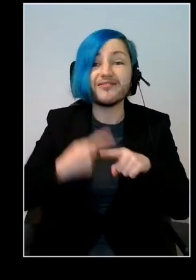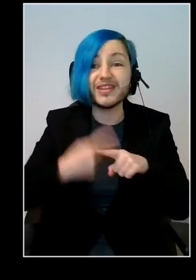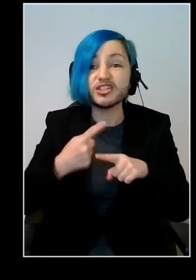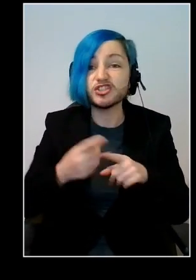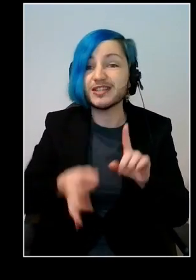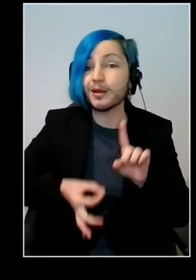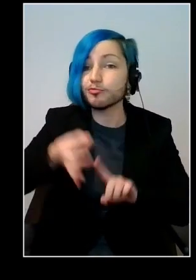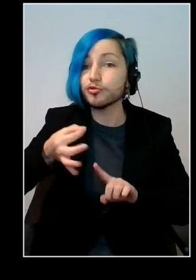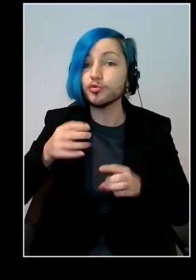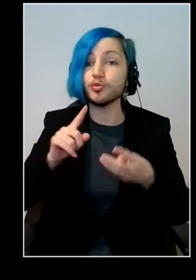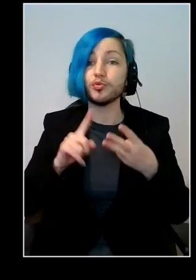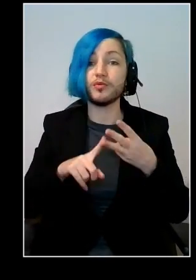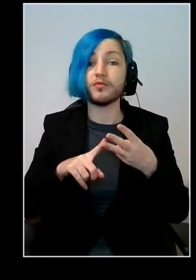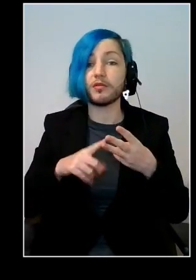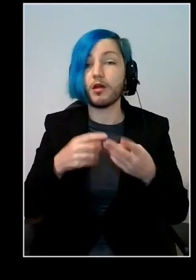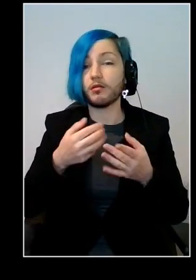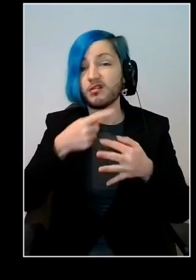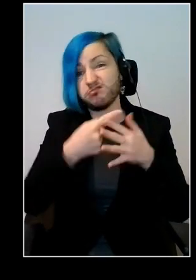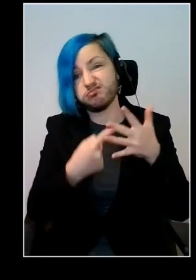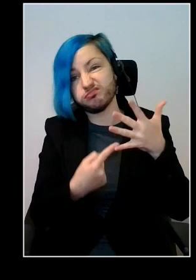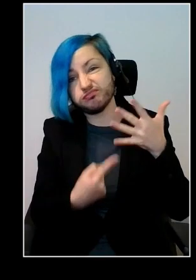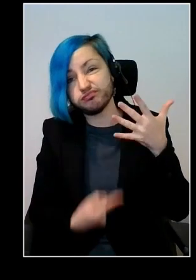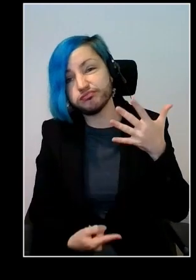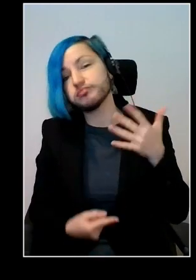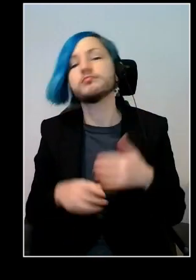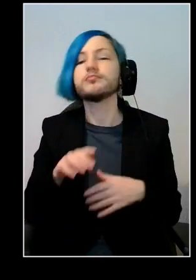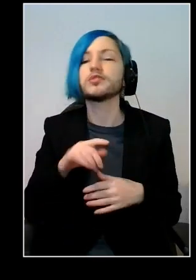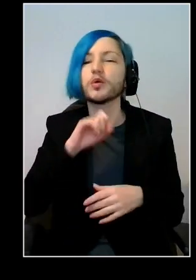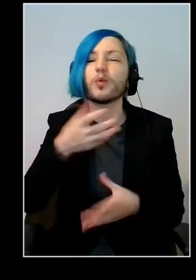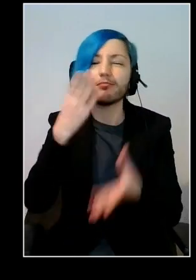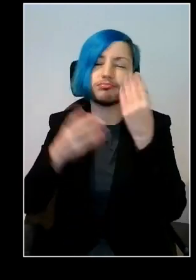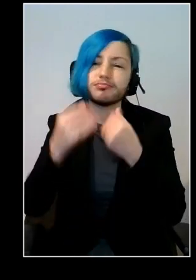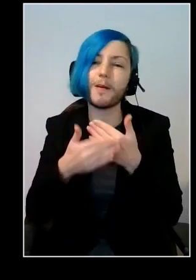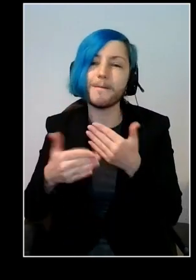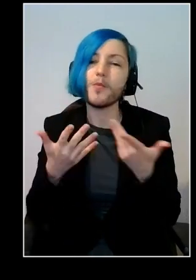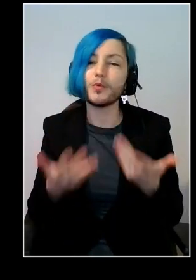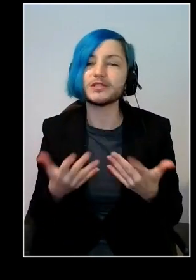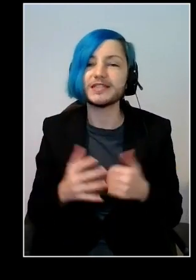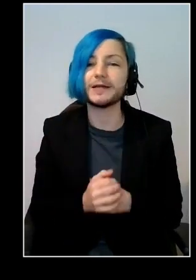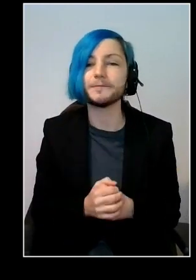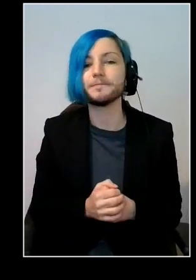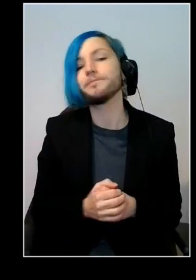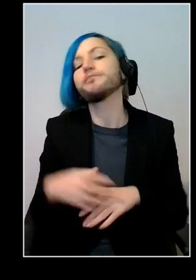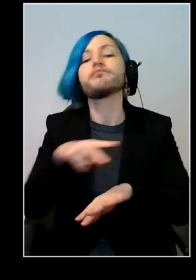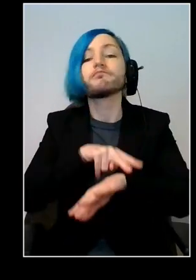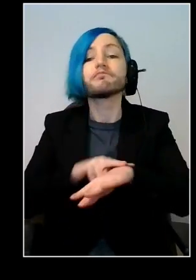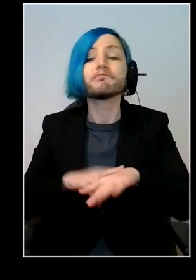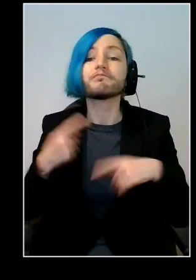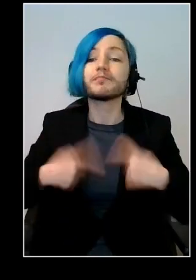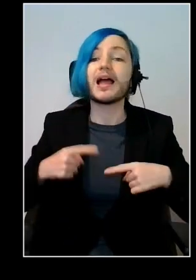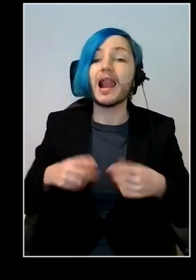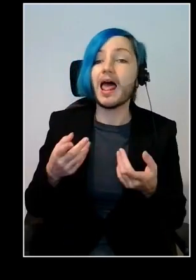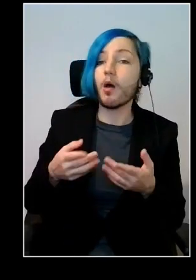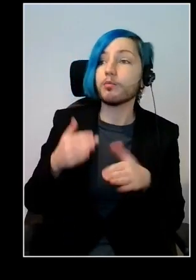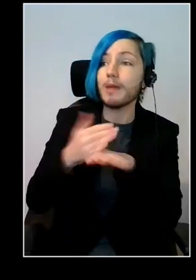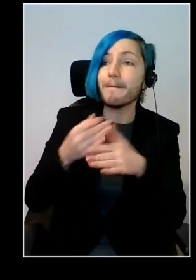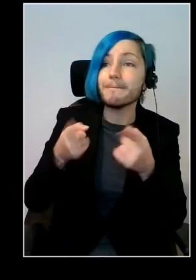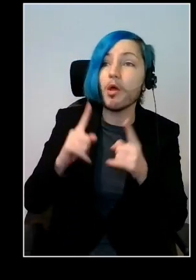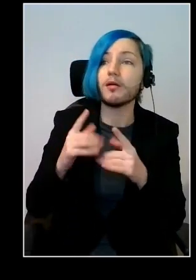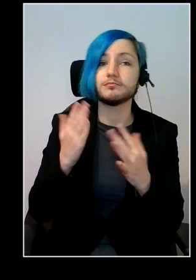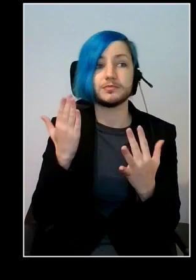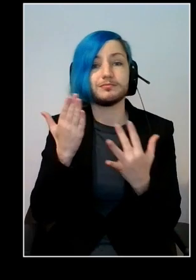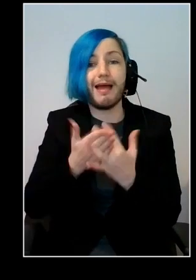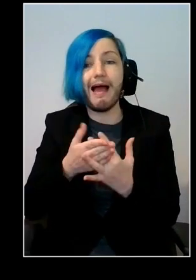hear about some more of that today. Apprenticeships enable employers to access the skills